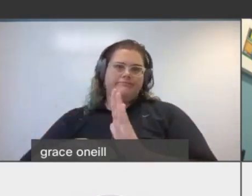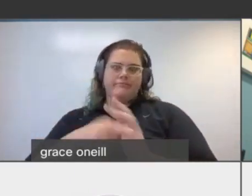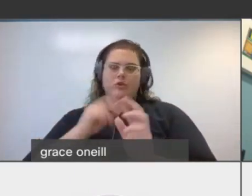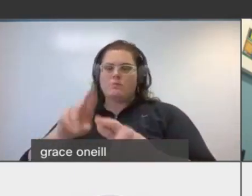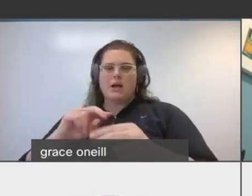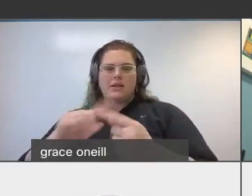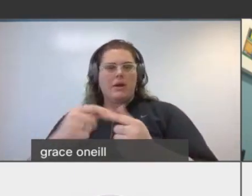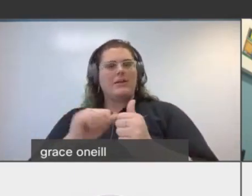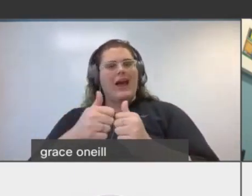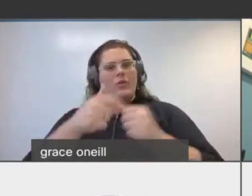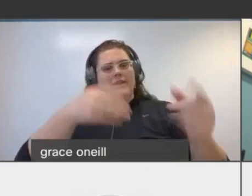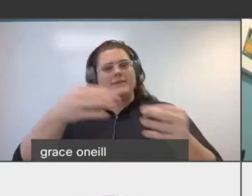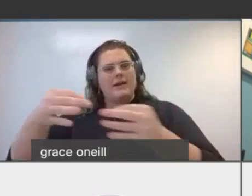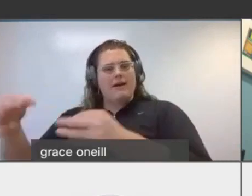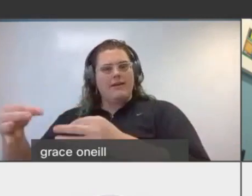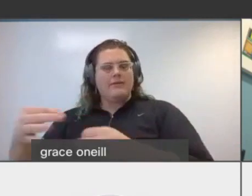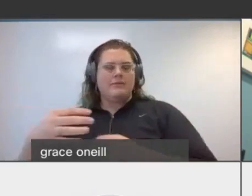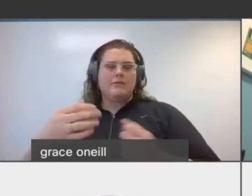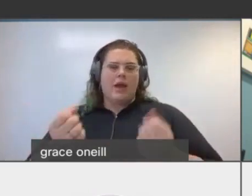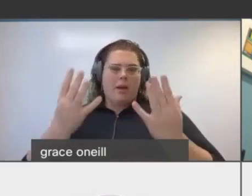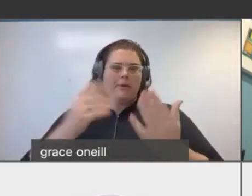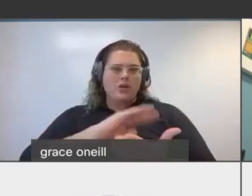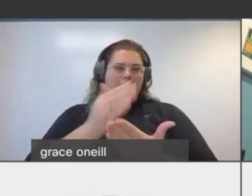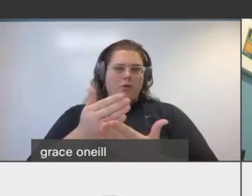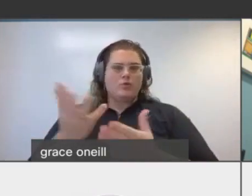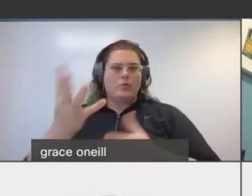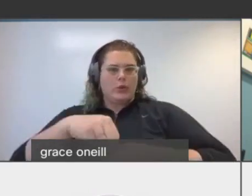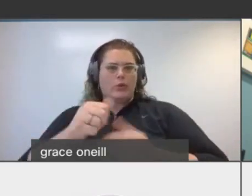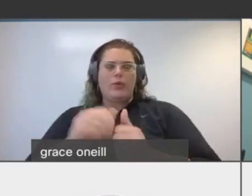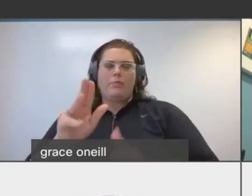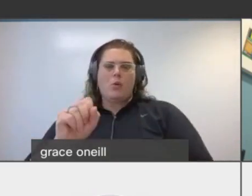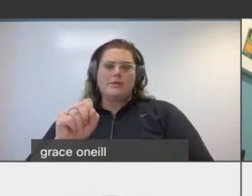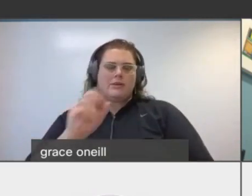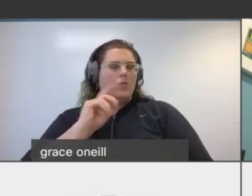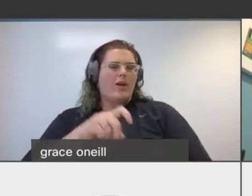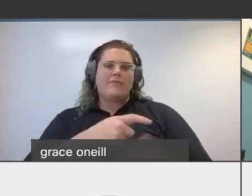about amounts that were included in the bonus.